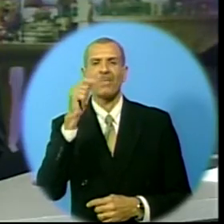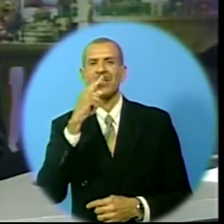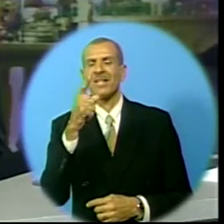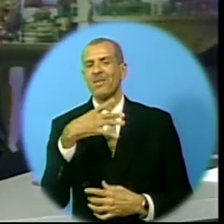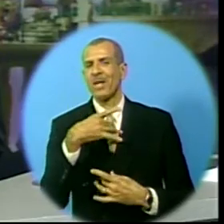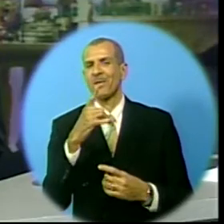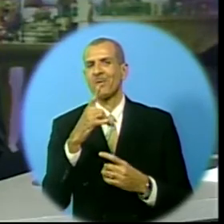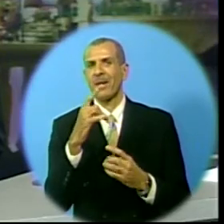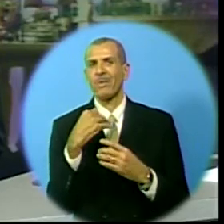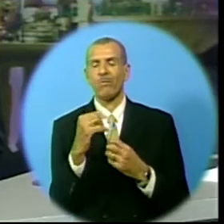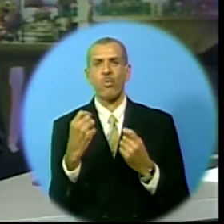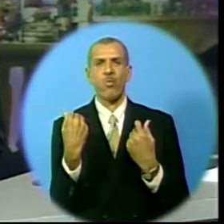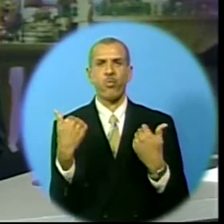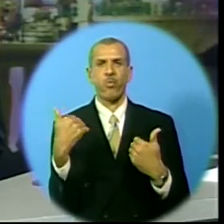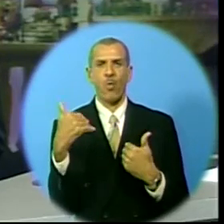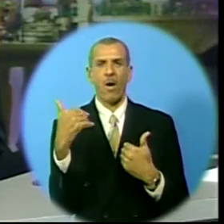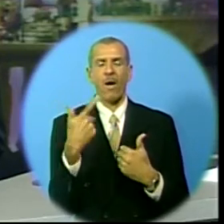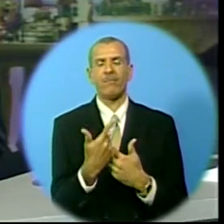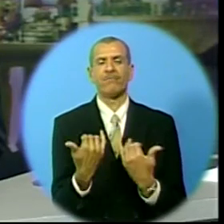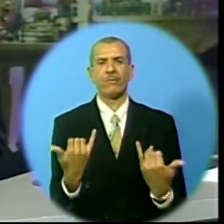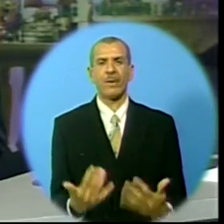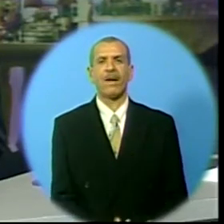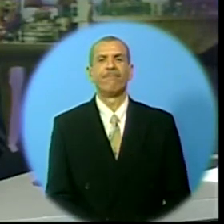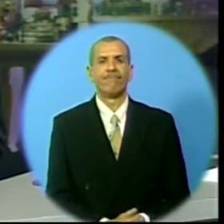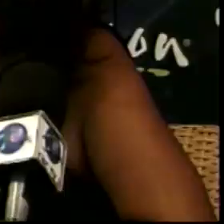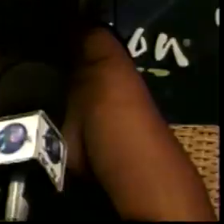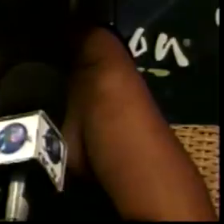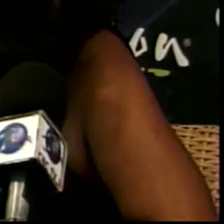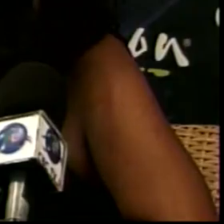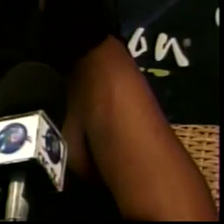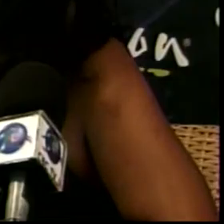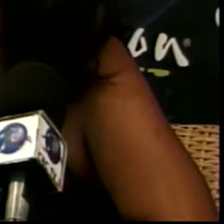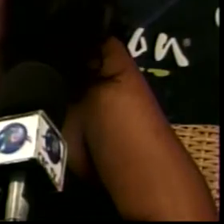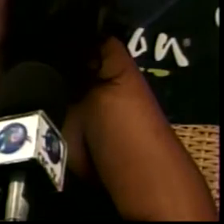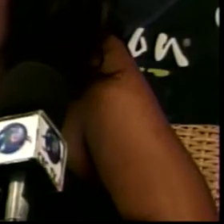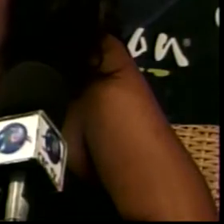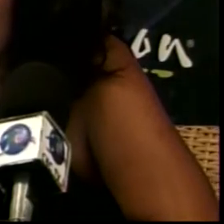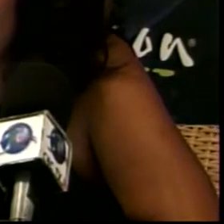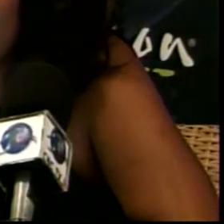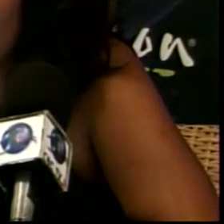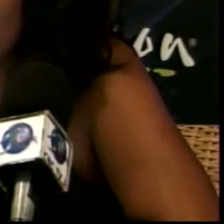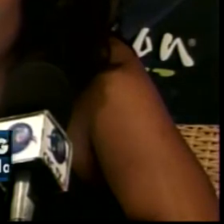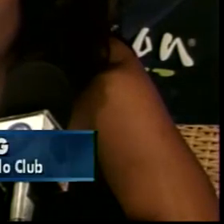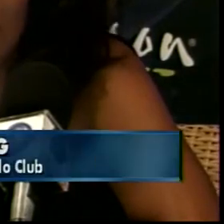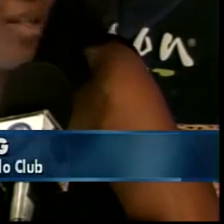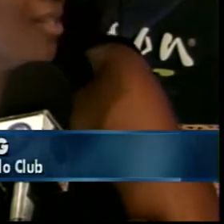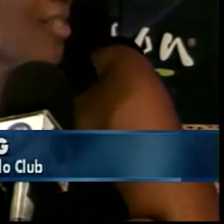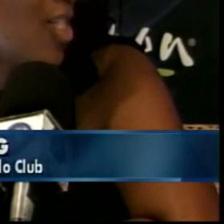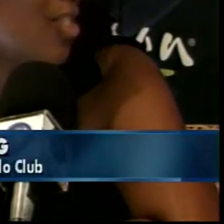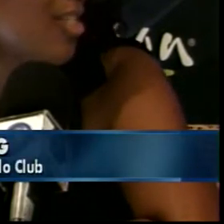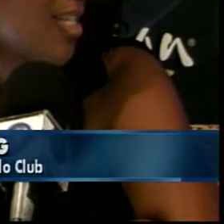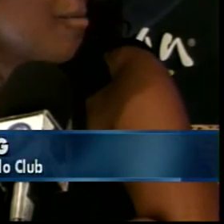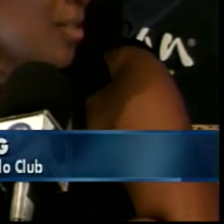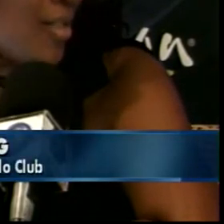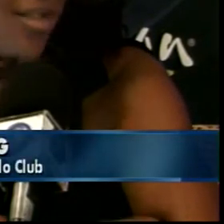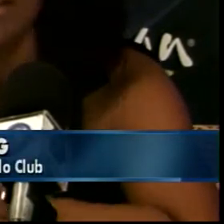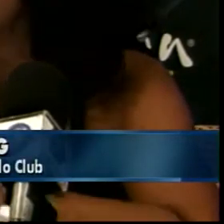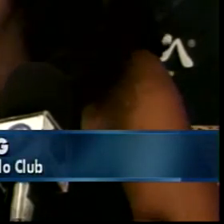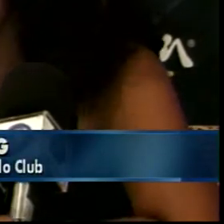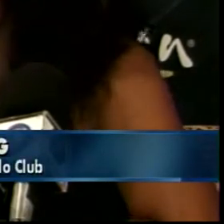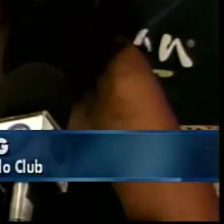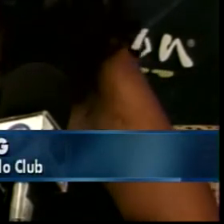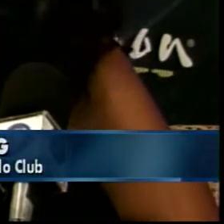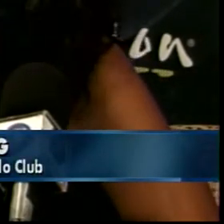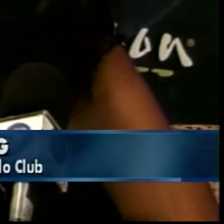event has been overwhelming so far. It's something that's a little bit different to play at night. And when I made the suggestion to Apes Hill,